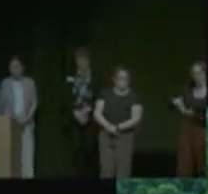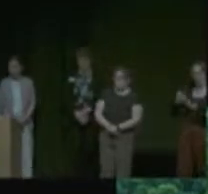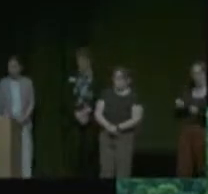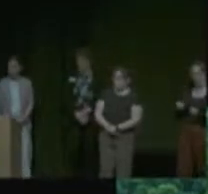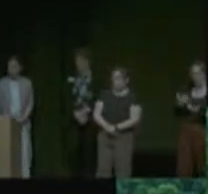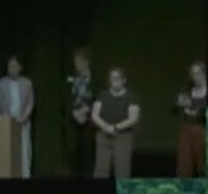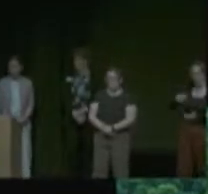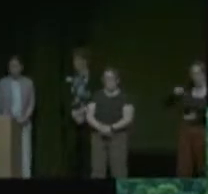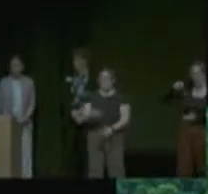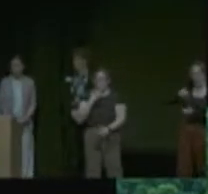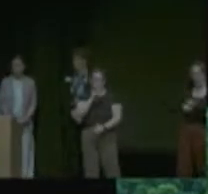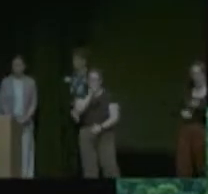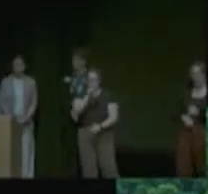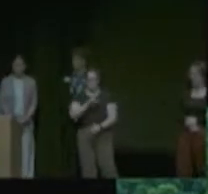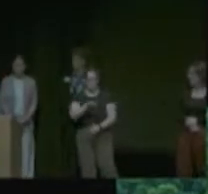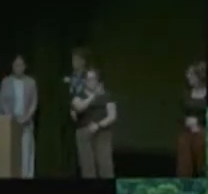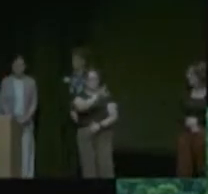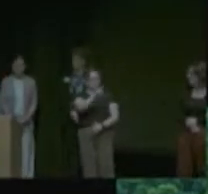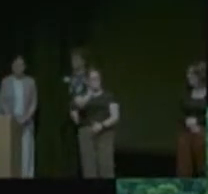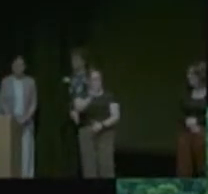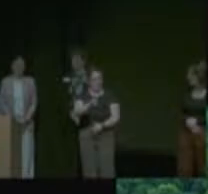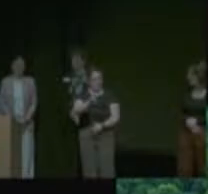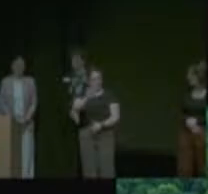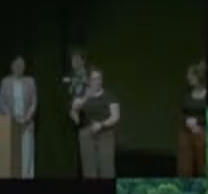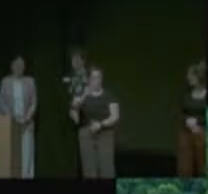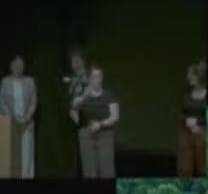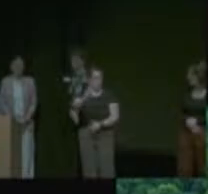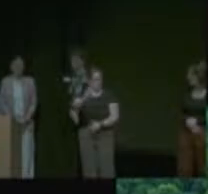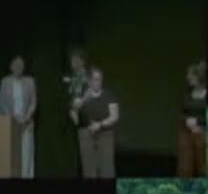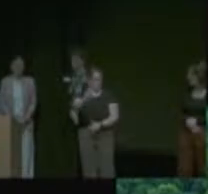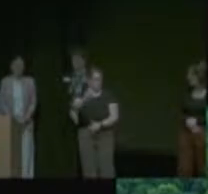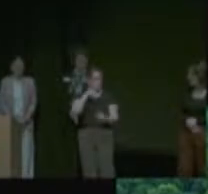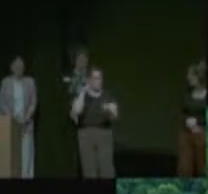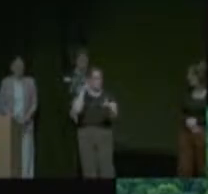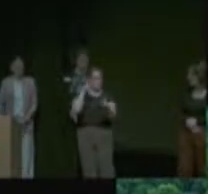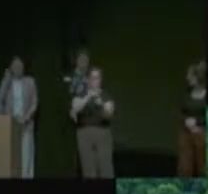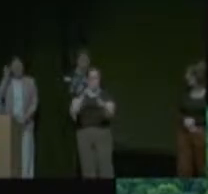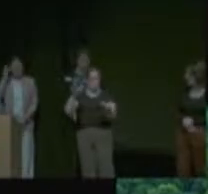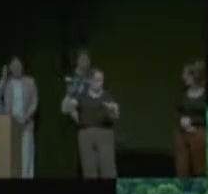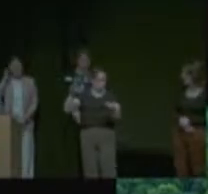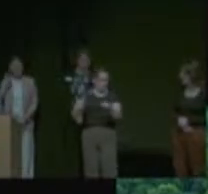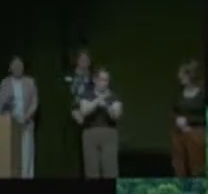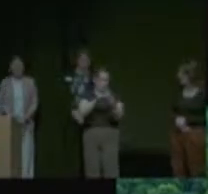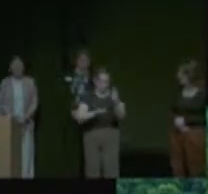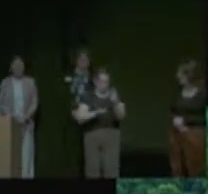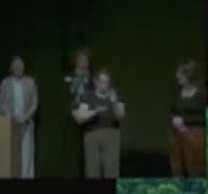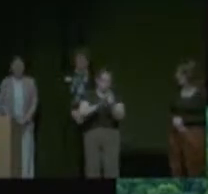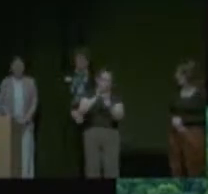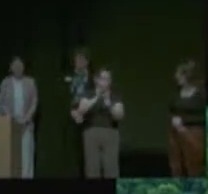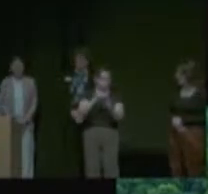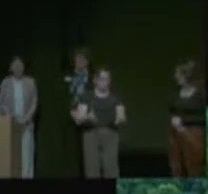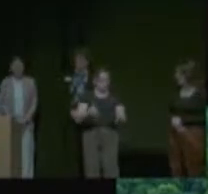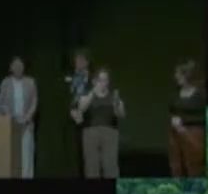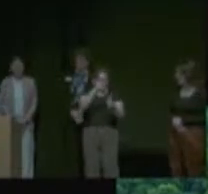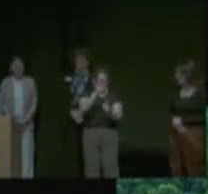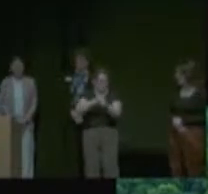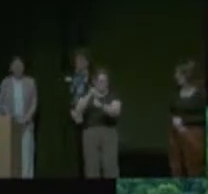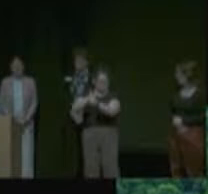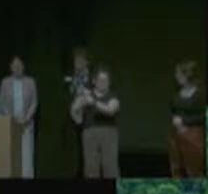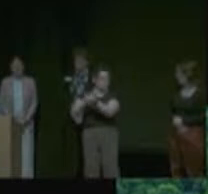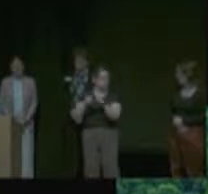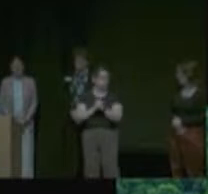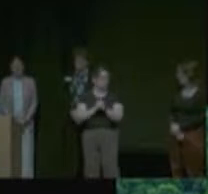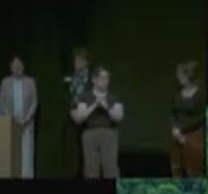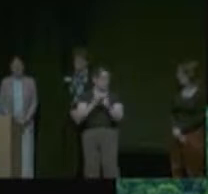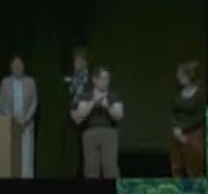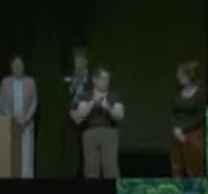It's a good question. About 5.5 yards, and the goal is to get a full bucket every time. That's how we increase production